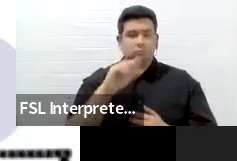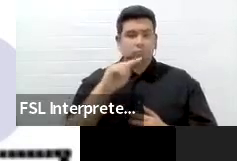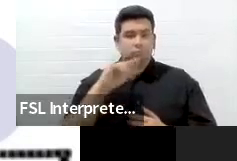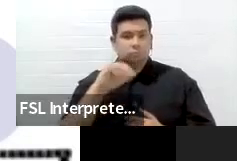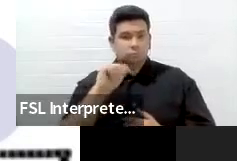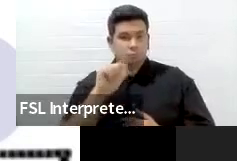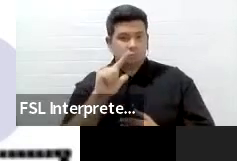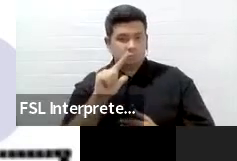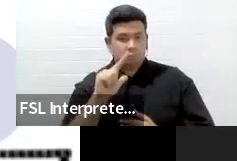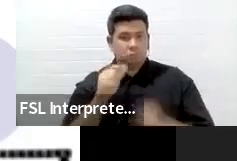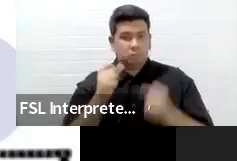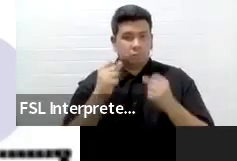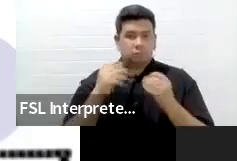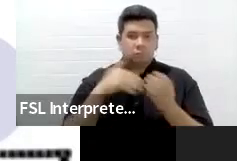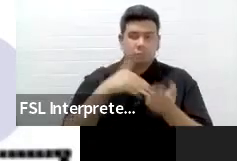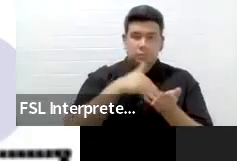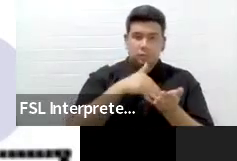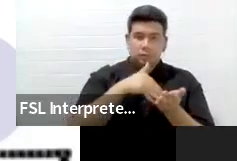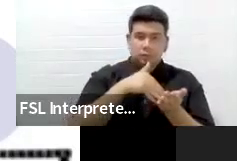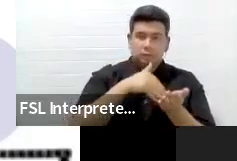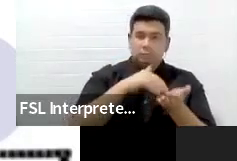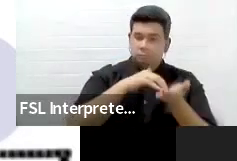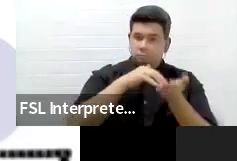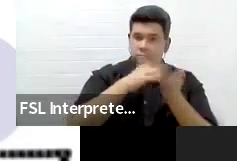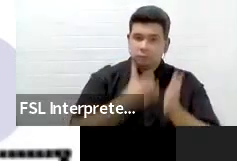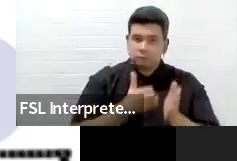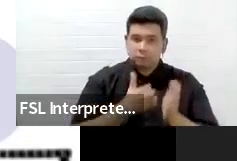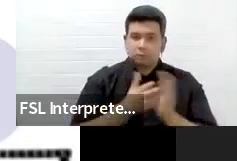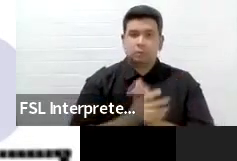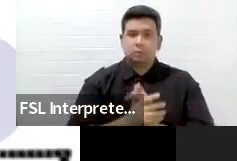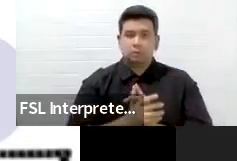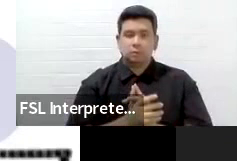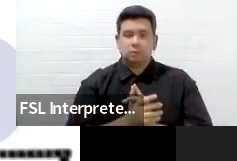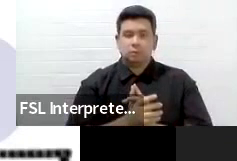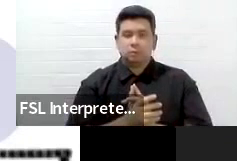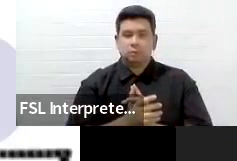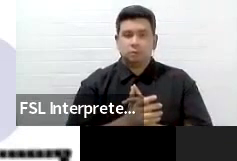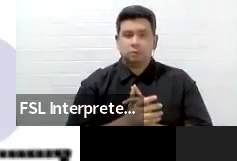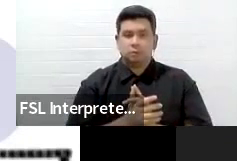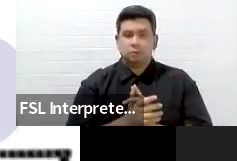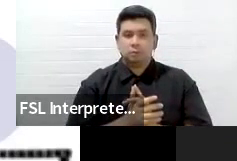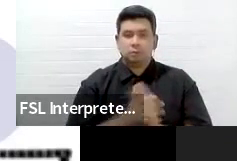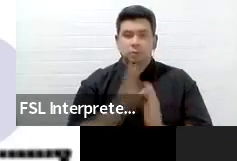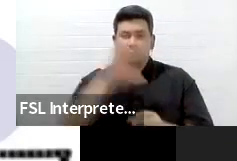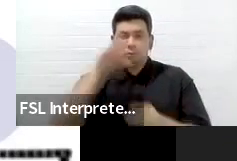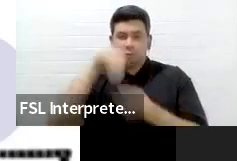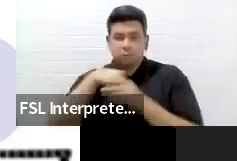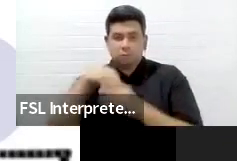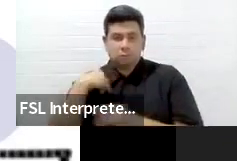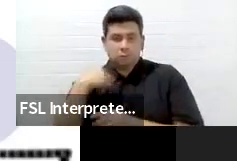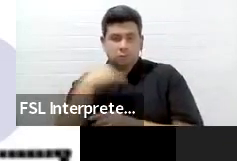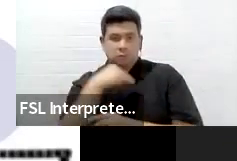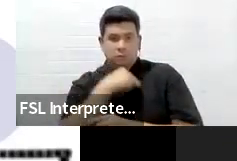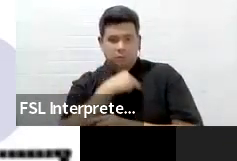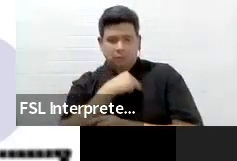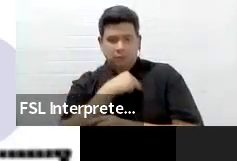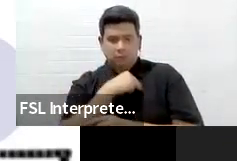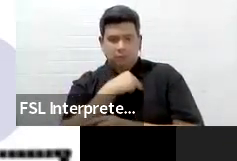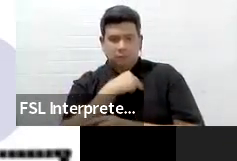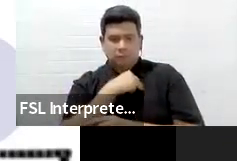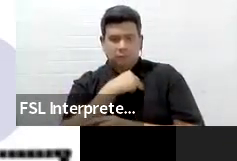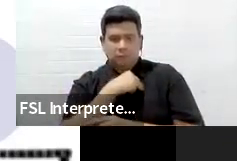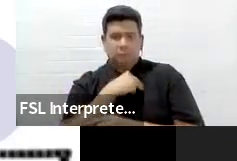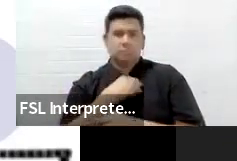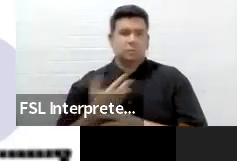medical practitioners were uh, members of the colonial bureaucracy as well. So there